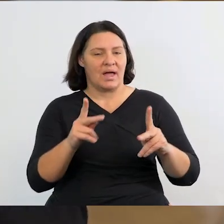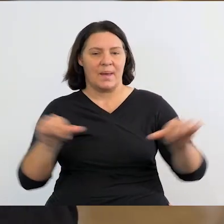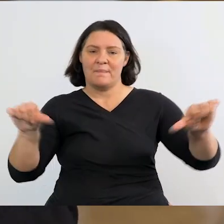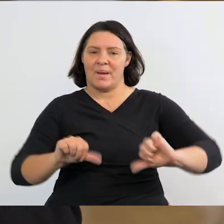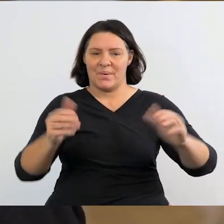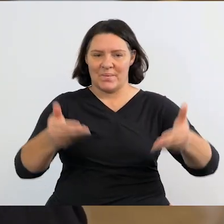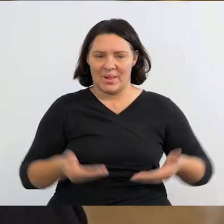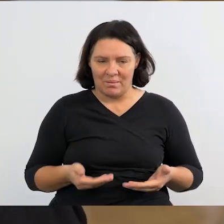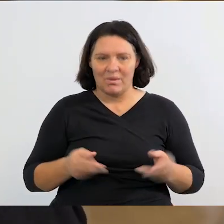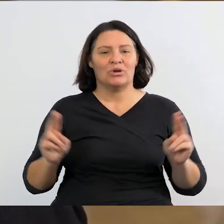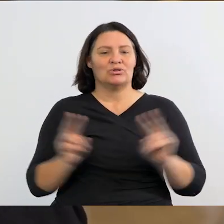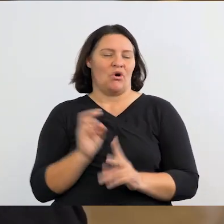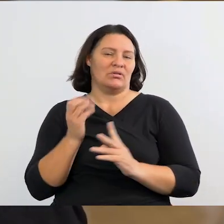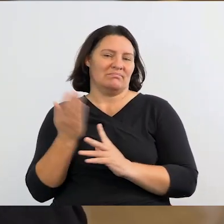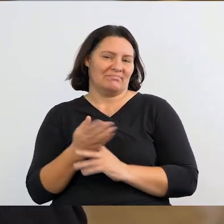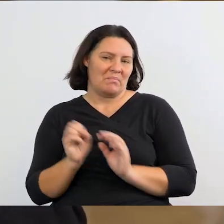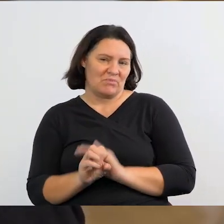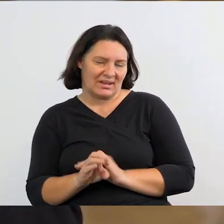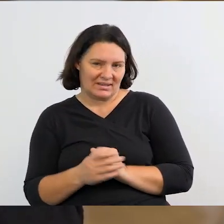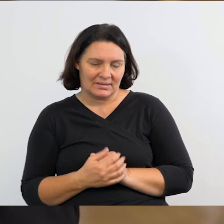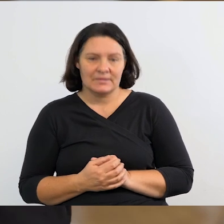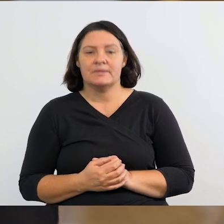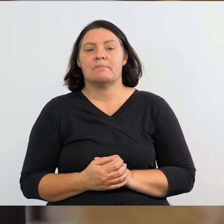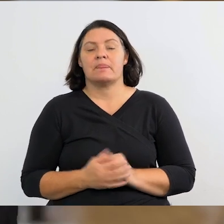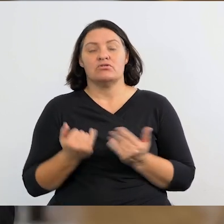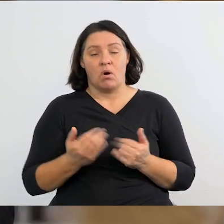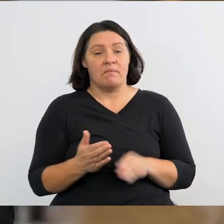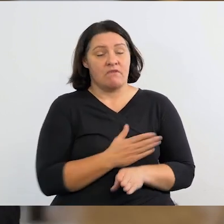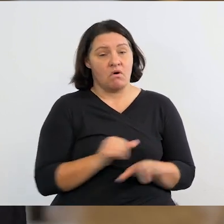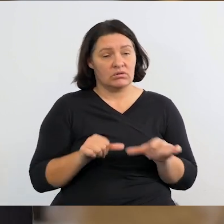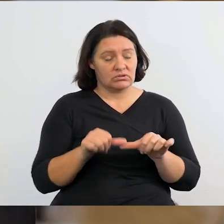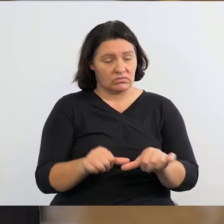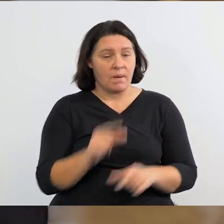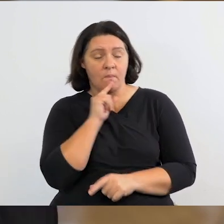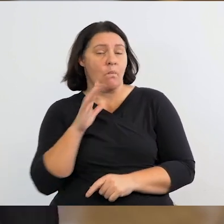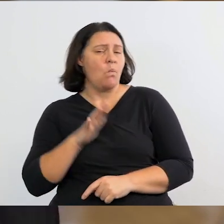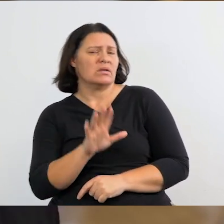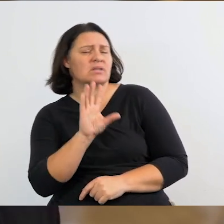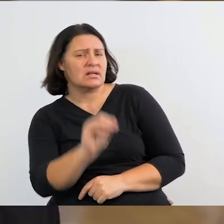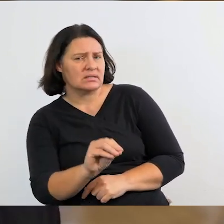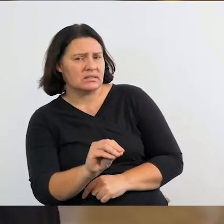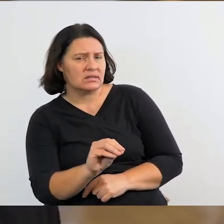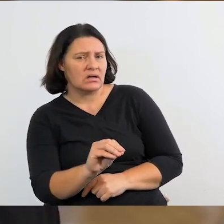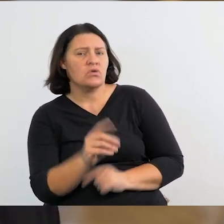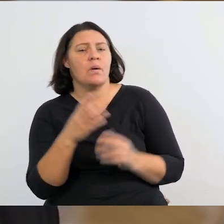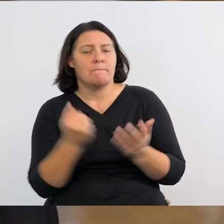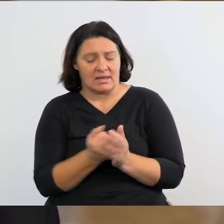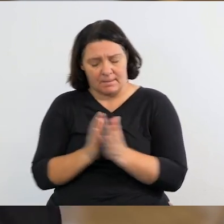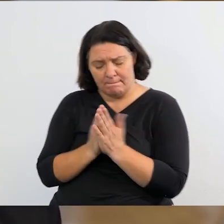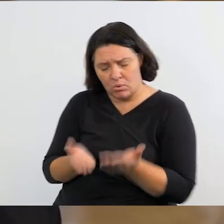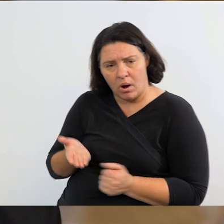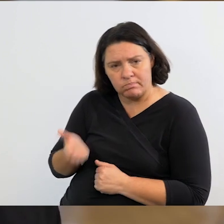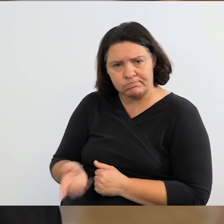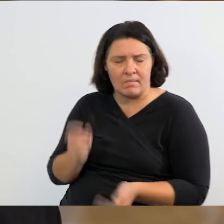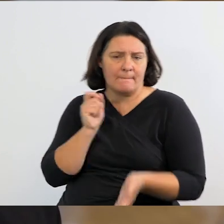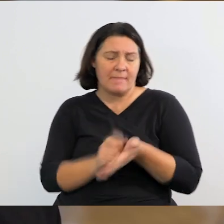Okay guys, welcome back after that short advert break. Now, before I continue with this lesson, I would like to ask you, sit with either your